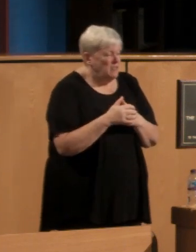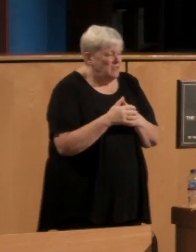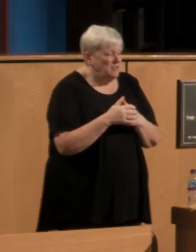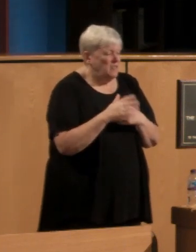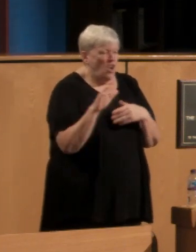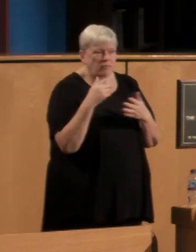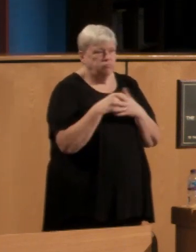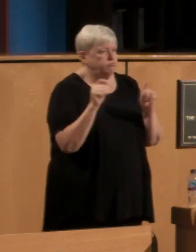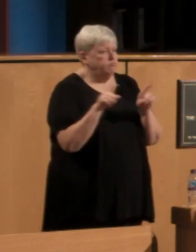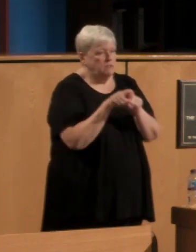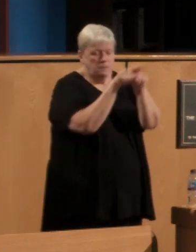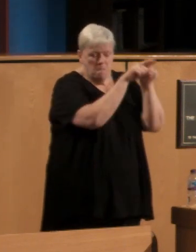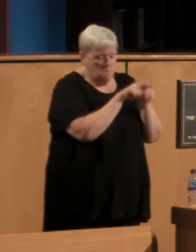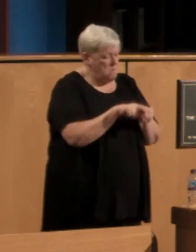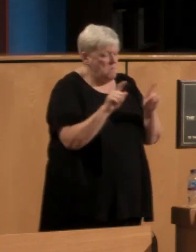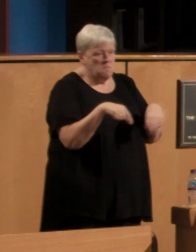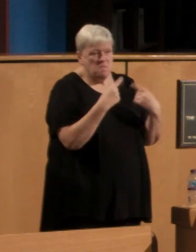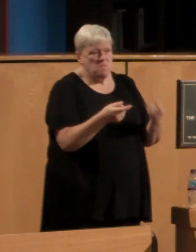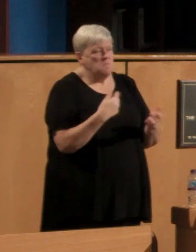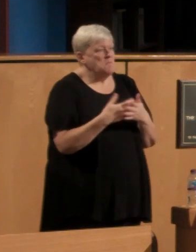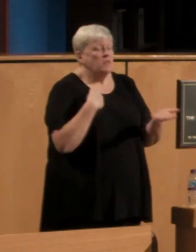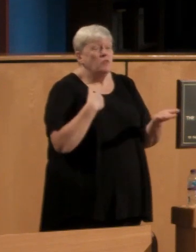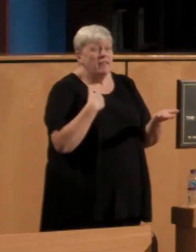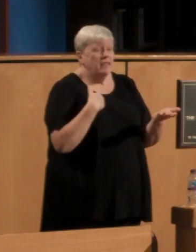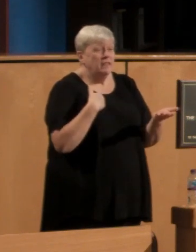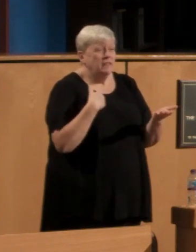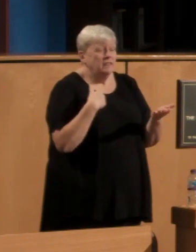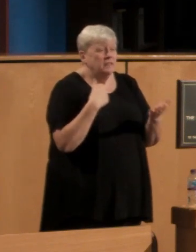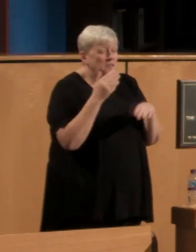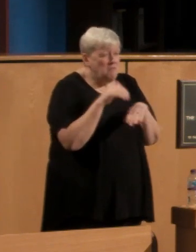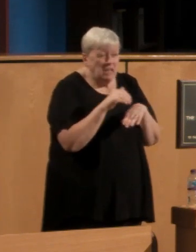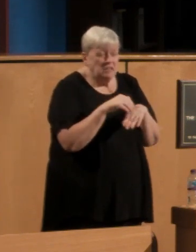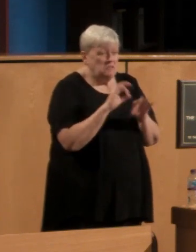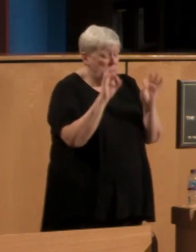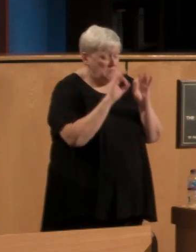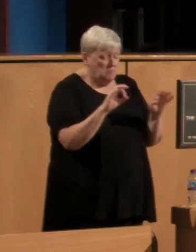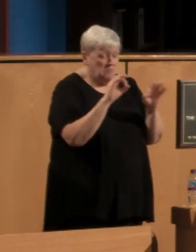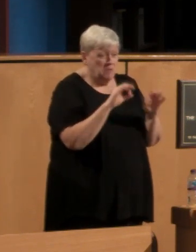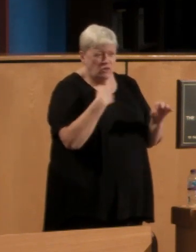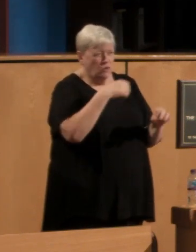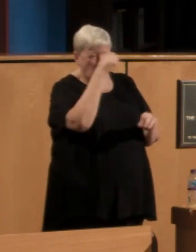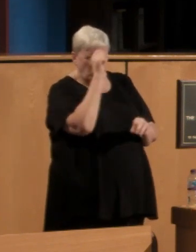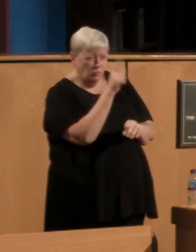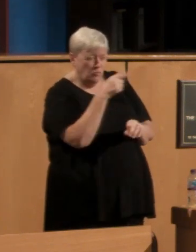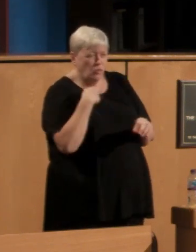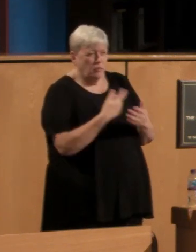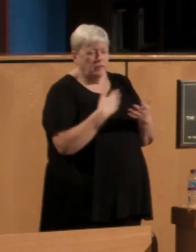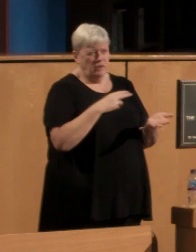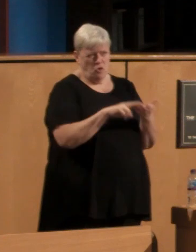unconventional, unorthodox, uncanny, unexpected, unfamiliar,